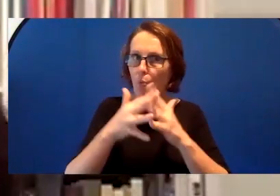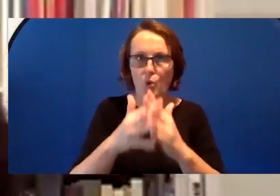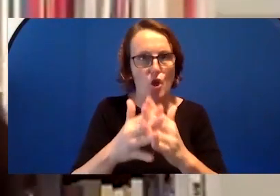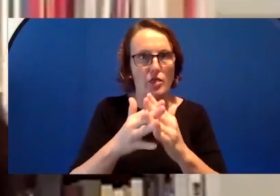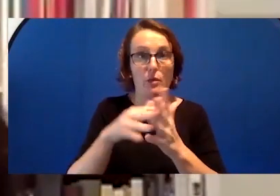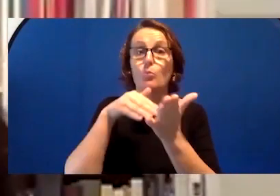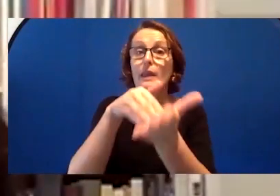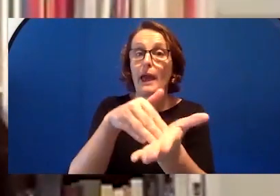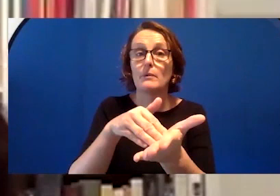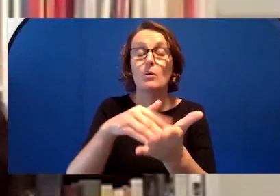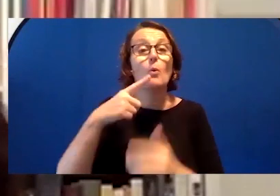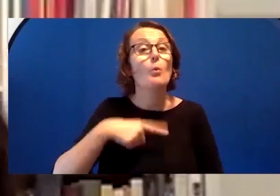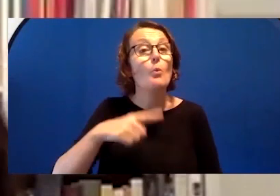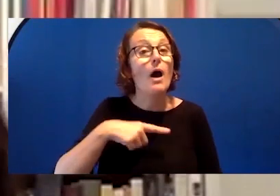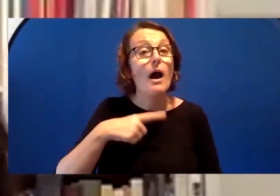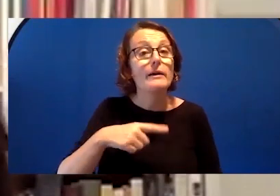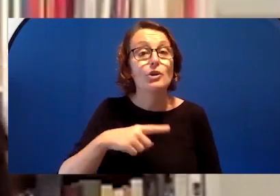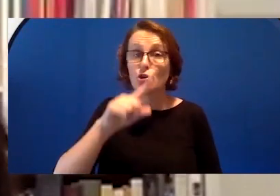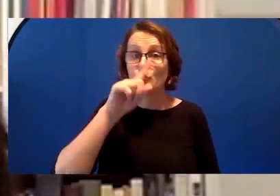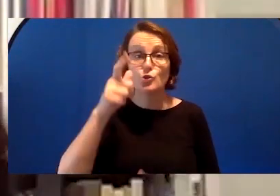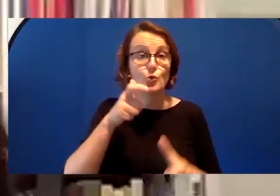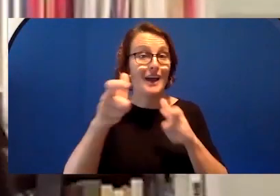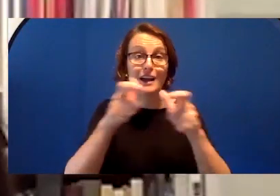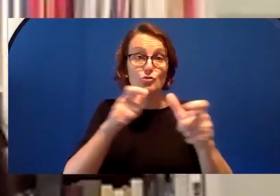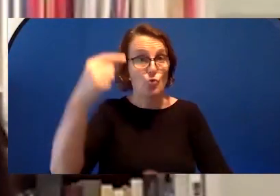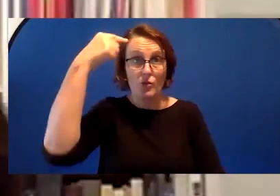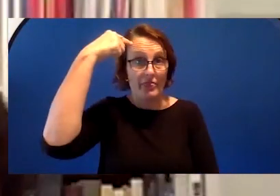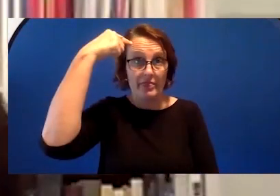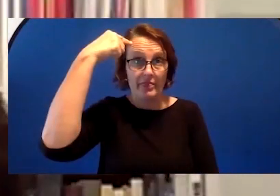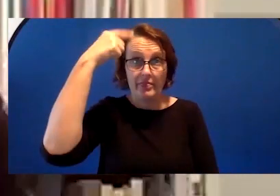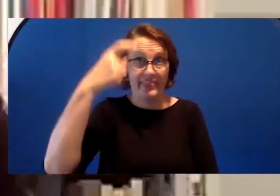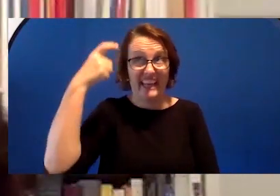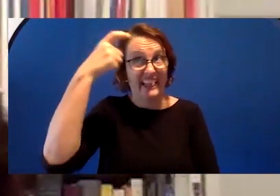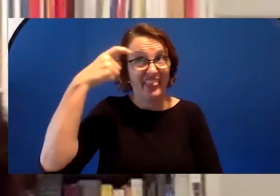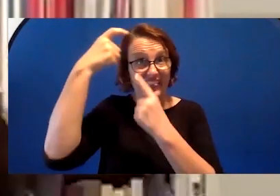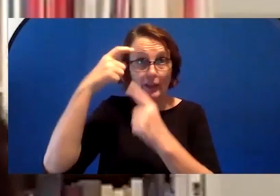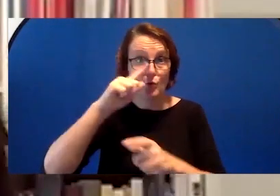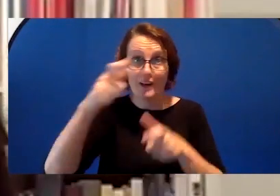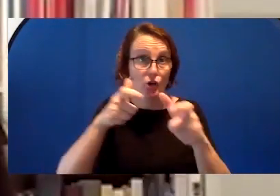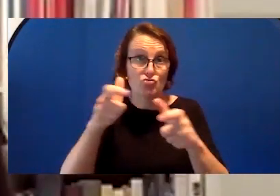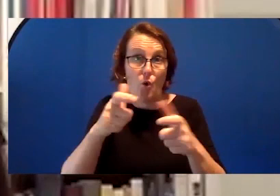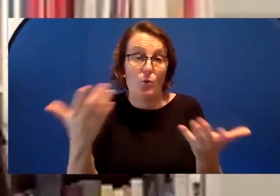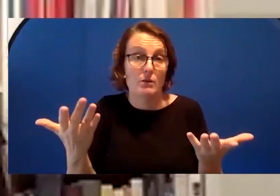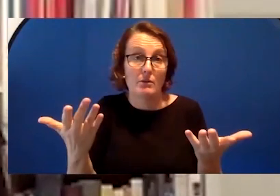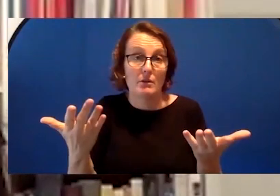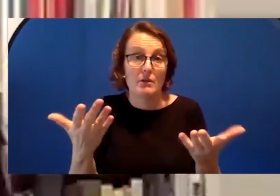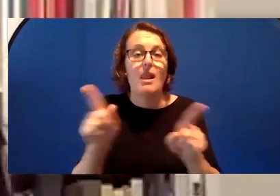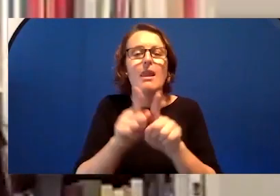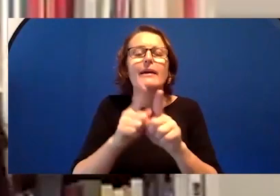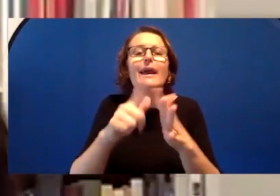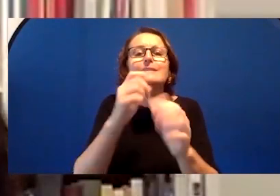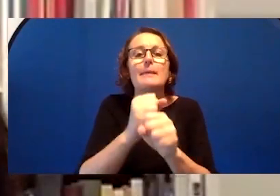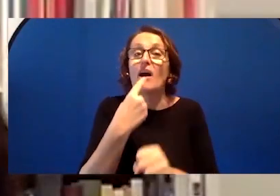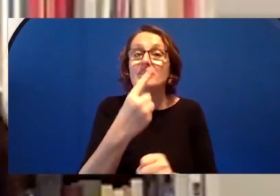is a really important point, you cannot control your thoughts. You just can't do it. It's impossible. If I say for the next 10